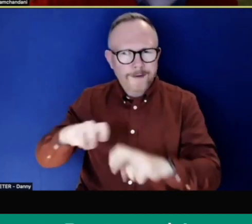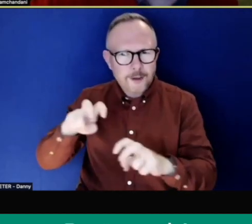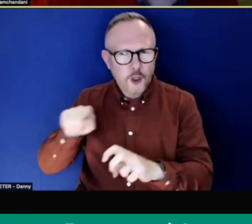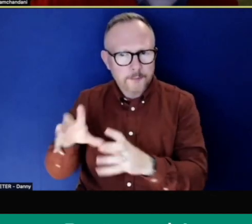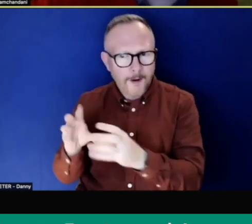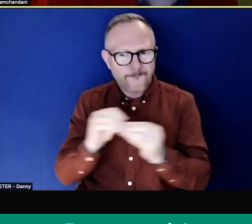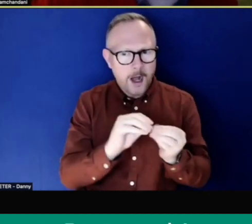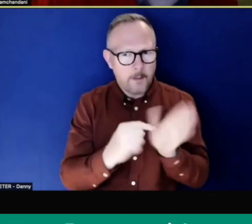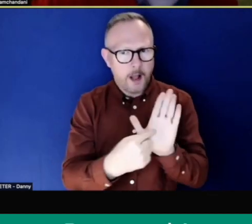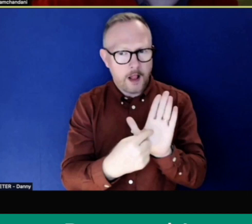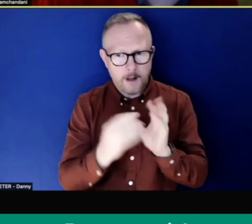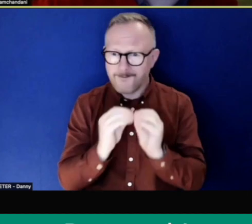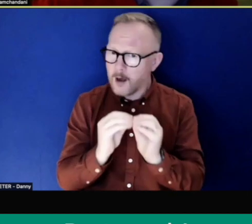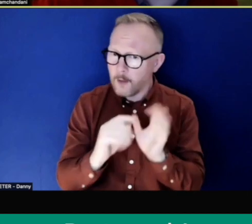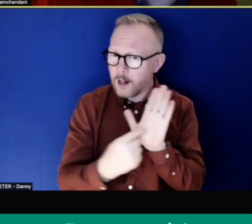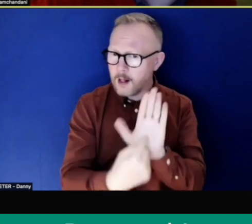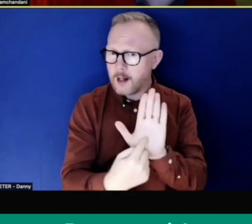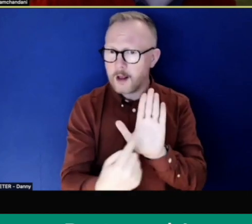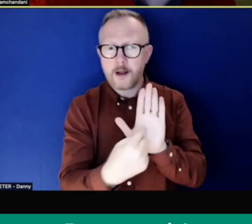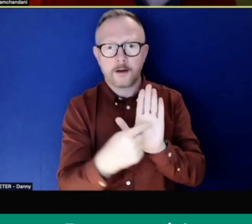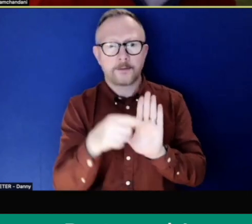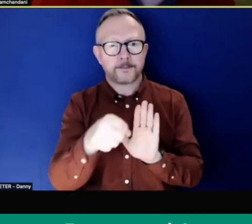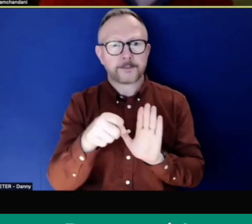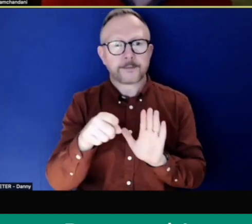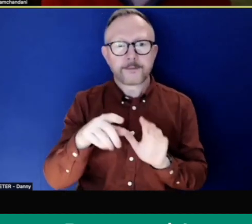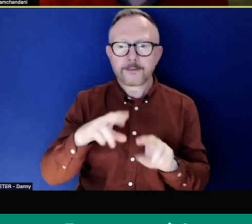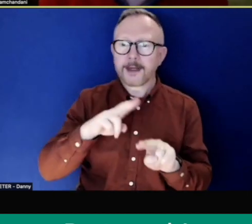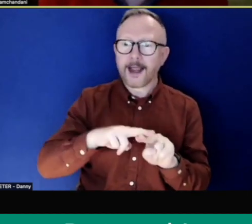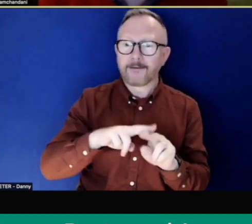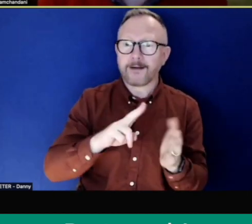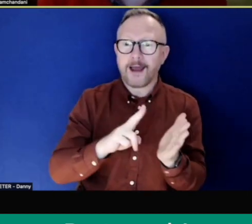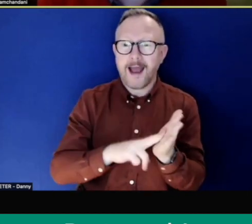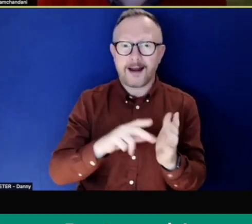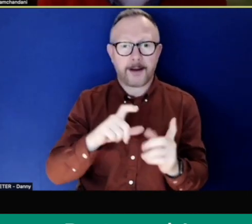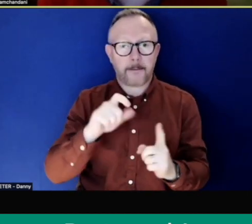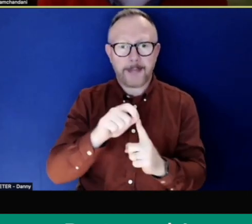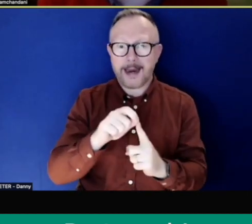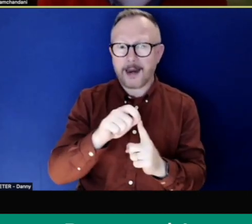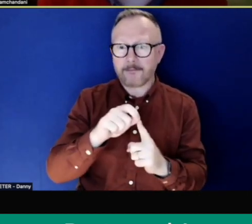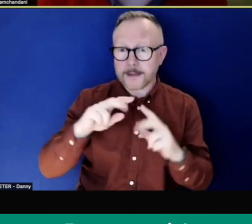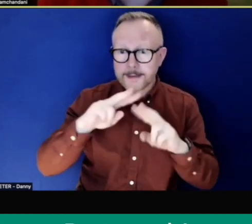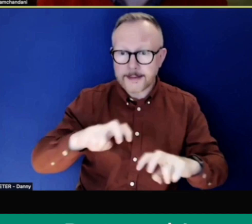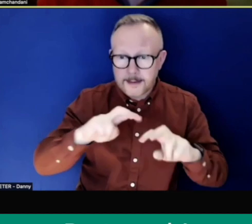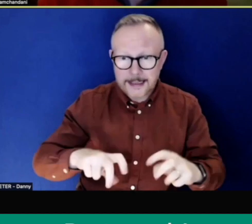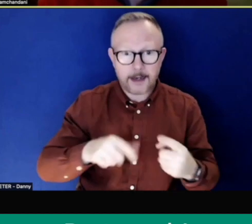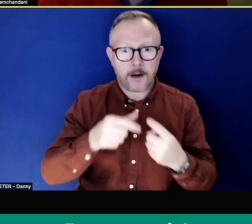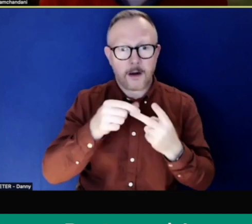So I want to share some findings from the Family Nurse Partnership follow-up study, and also from a